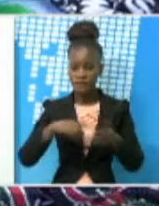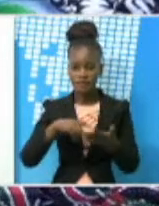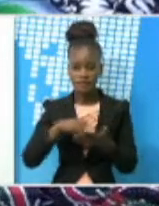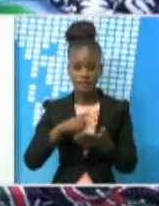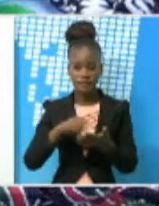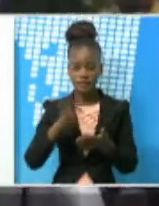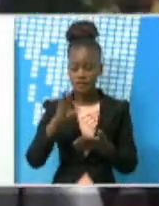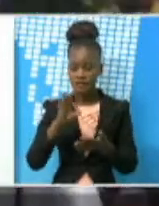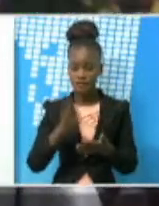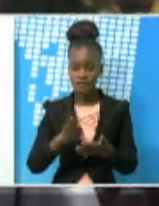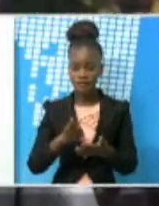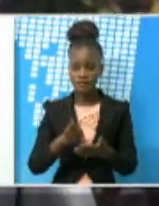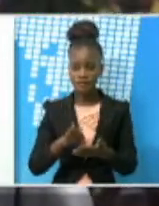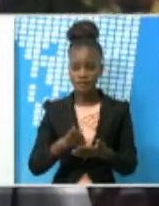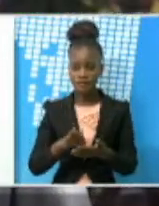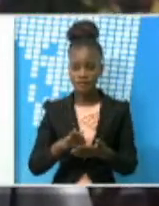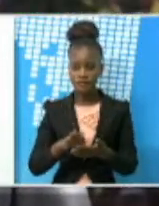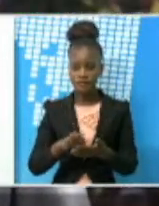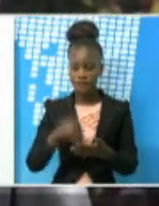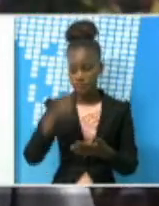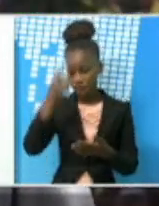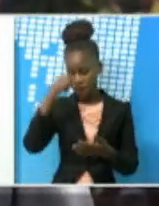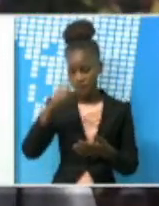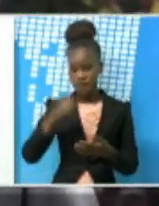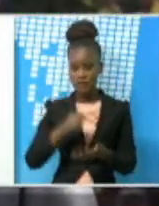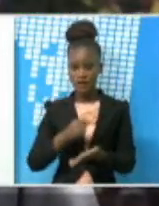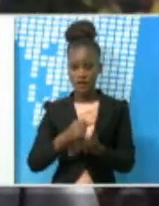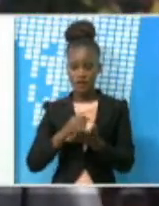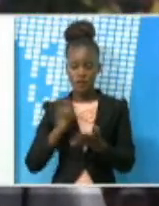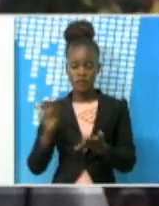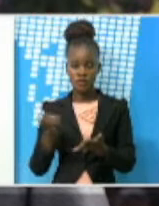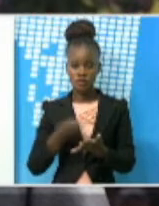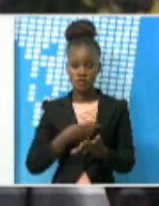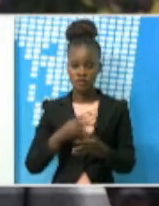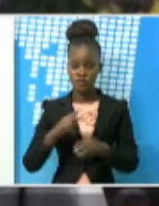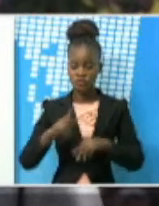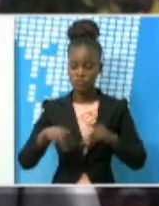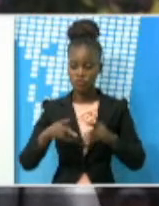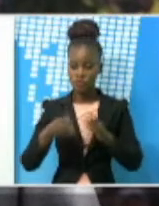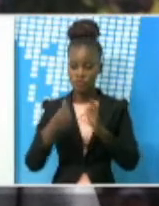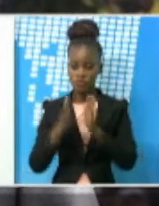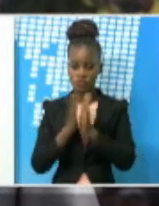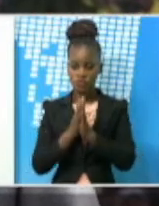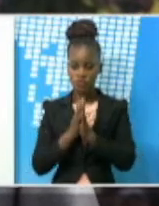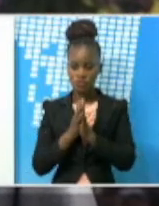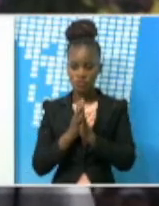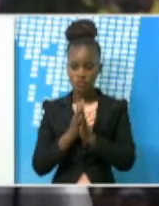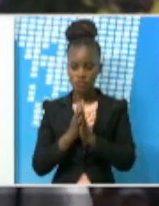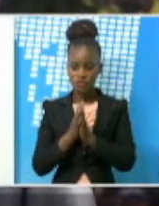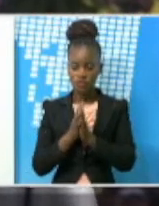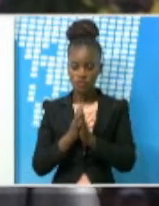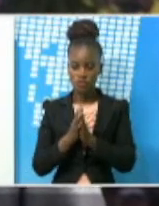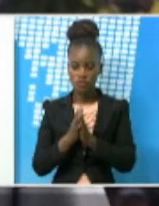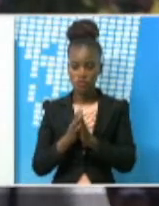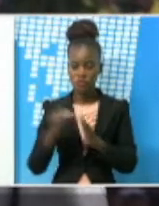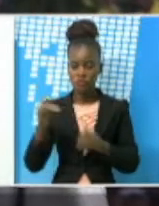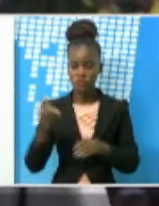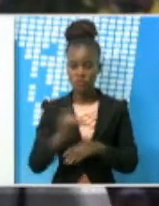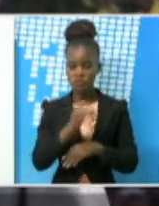products. Technology has helped us to market our products. Our products are on international